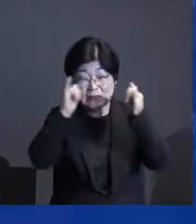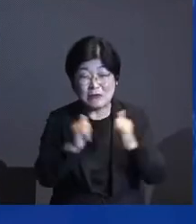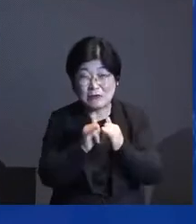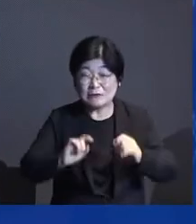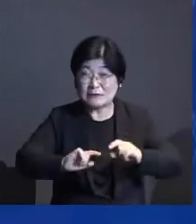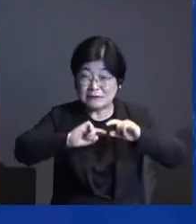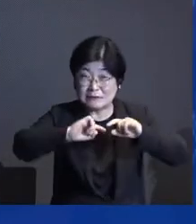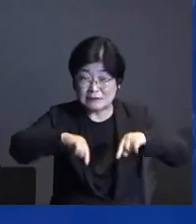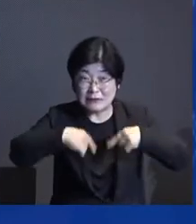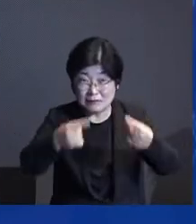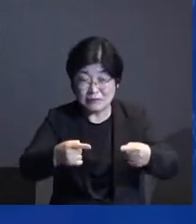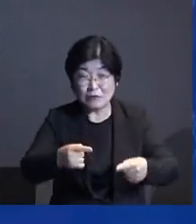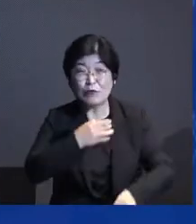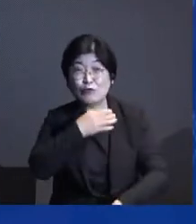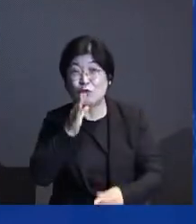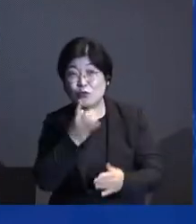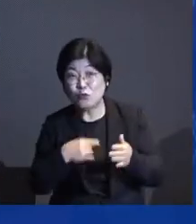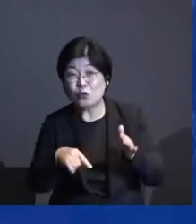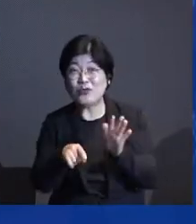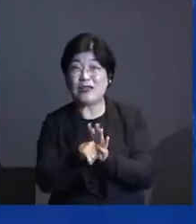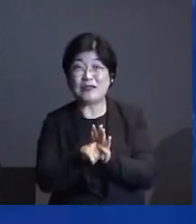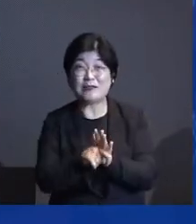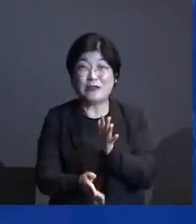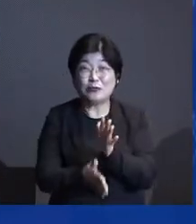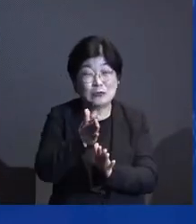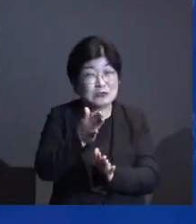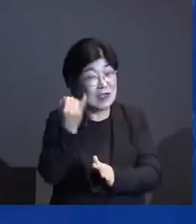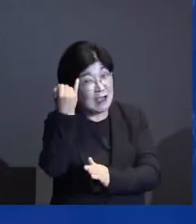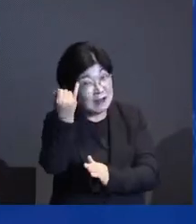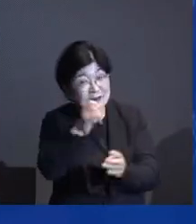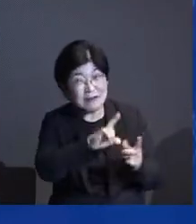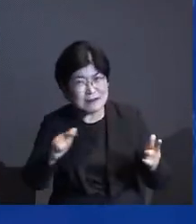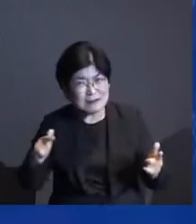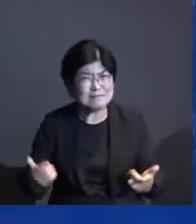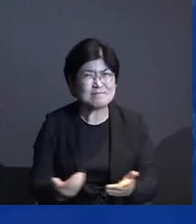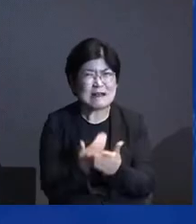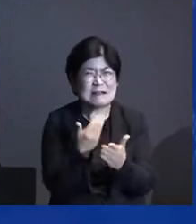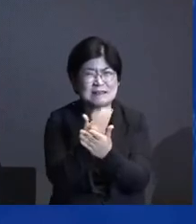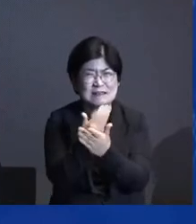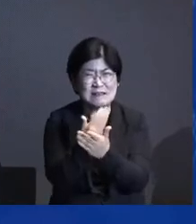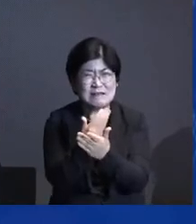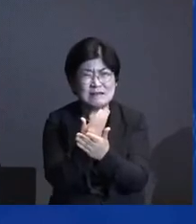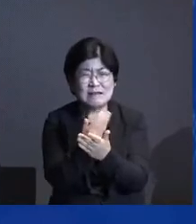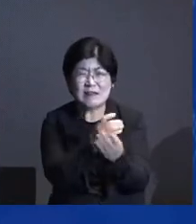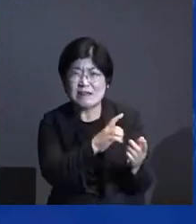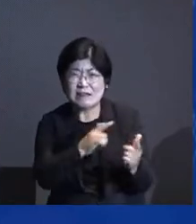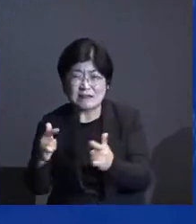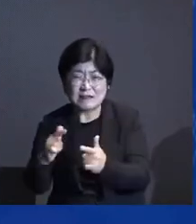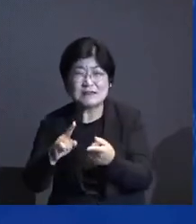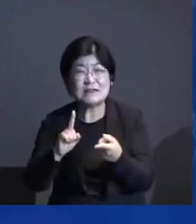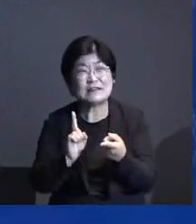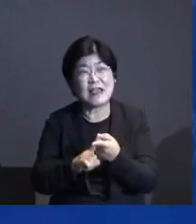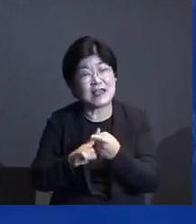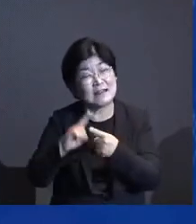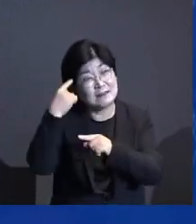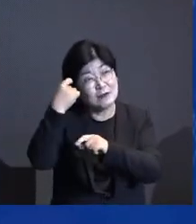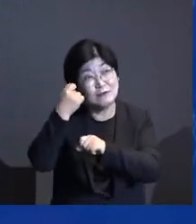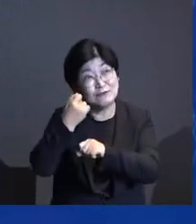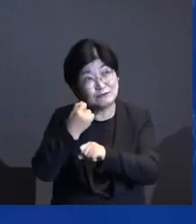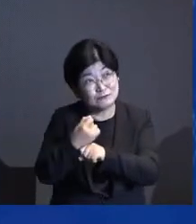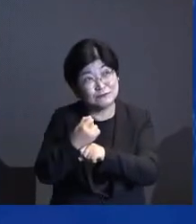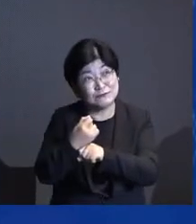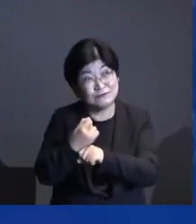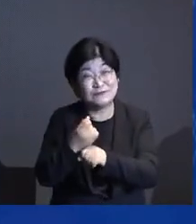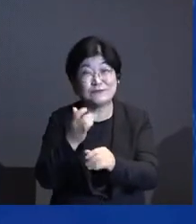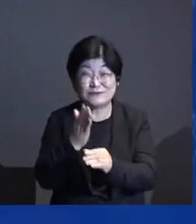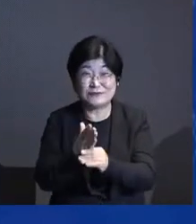development, active mobility, and health promotion. So we have 2 speakers with various backgrounds, and now I'd